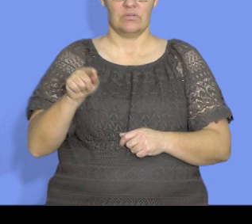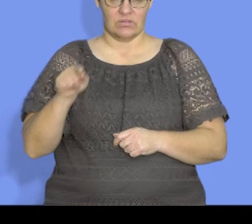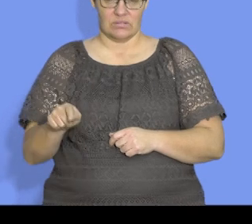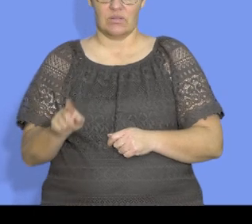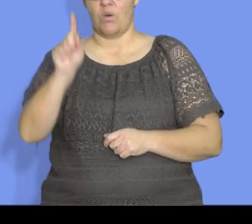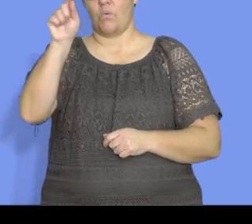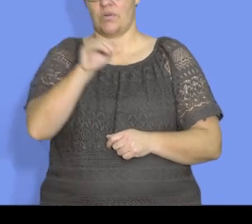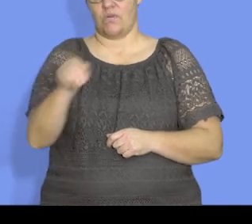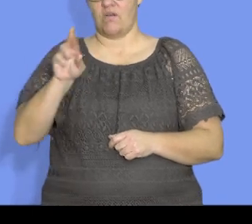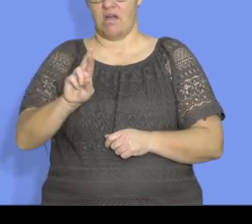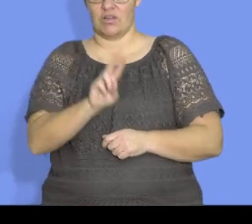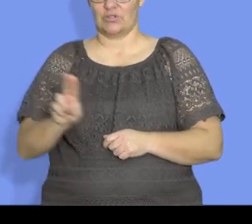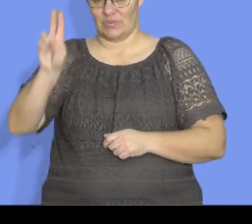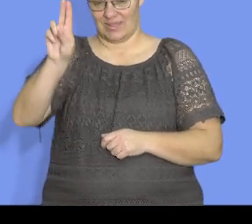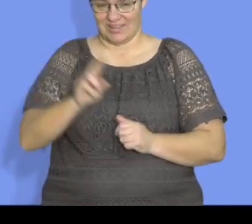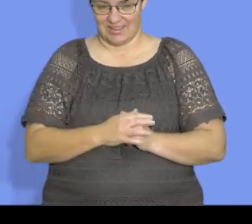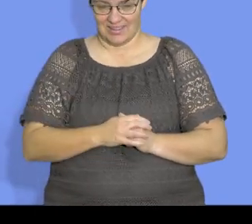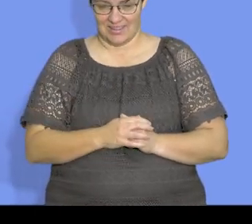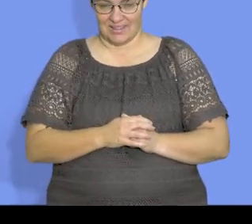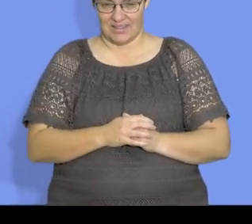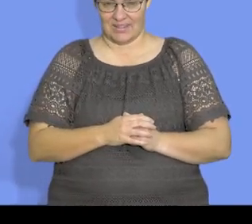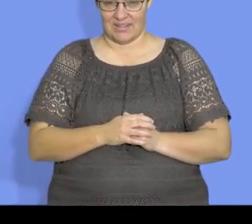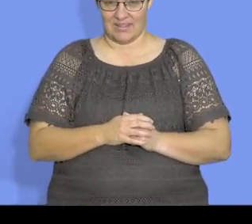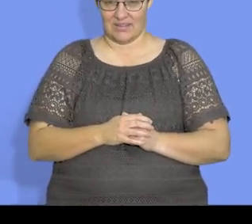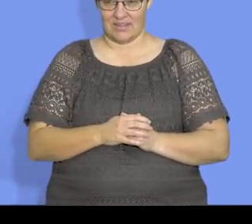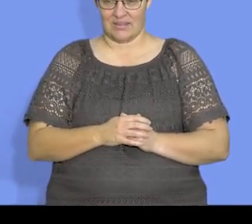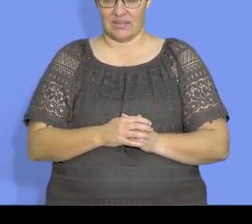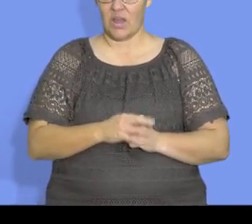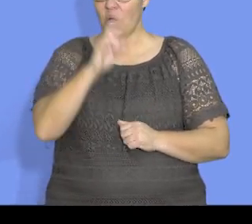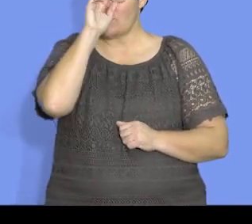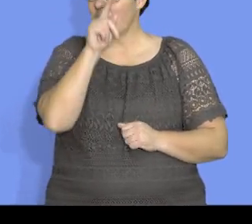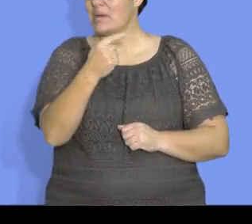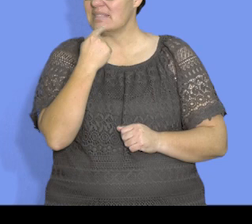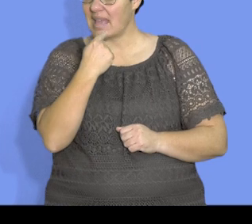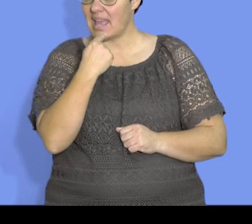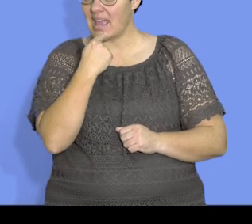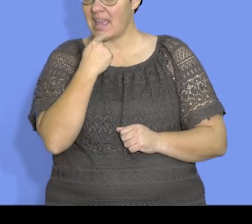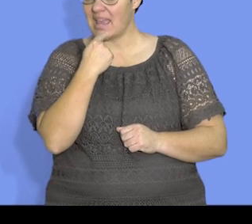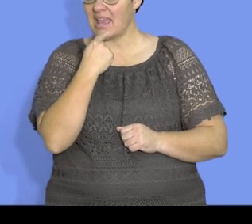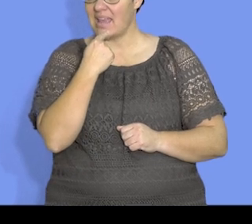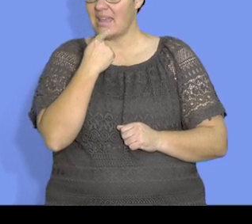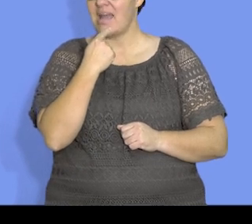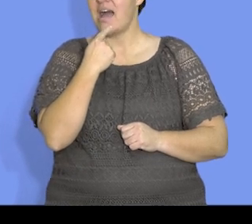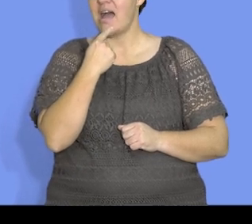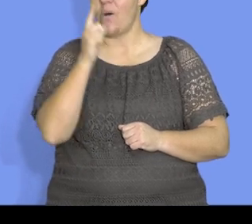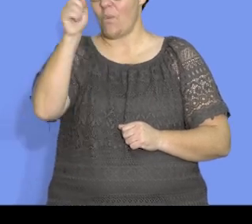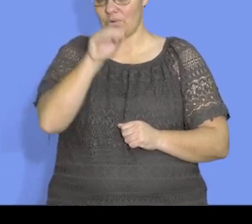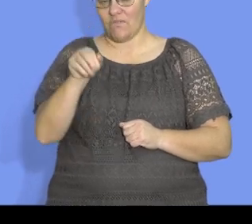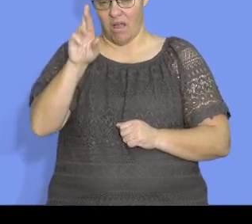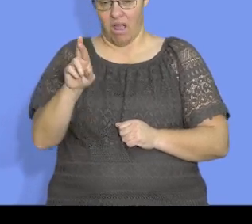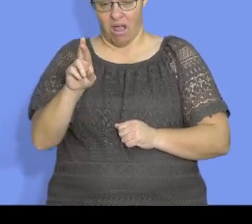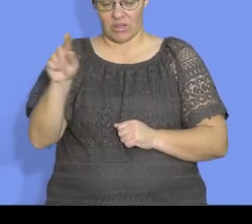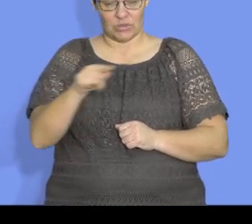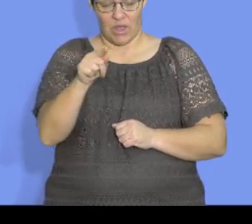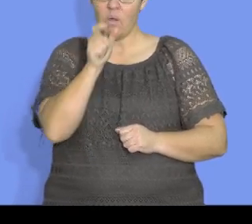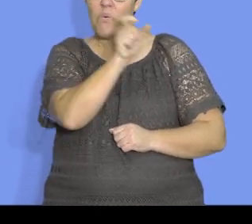directly proportional to 1 over r squared. Remember, when we say directly proportional to 1 over r squared